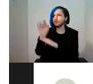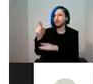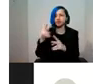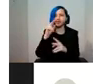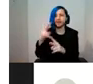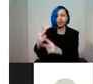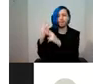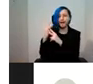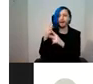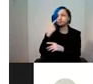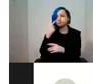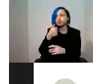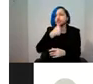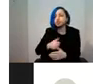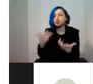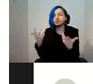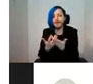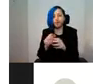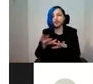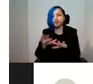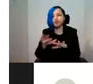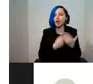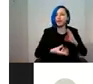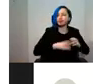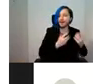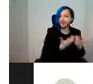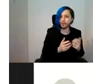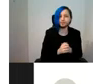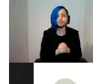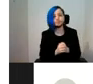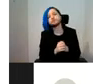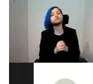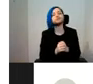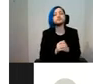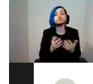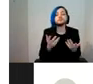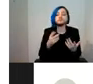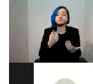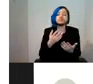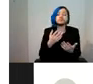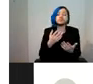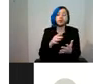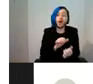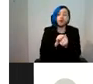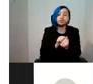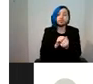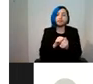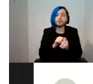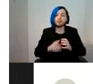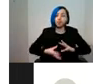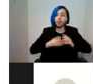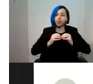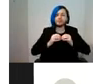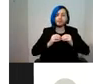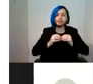Obviously, these objects are really disrupting the idea of ownership, authorship and attribution, especially when it comes to relationships with